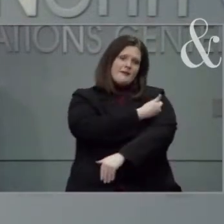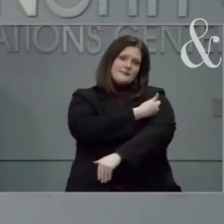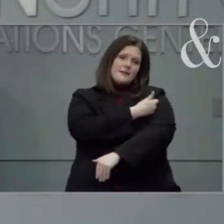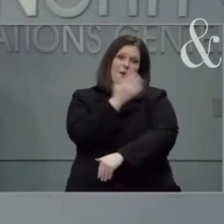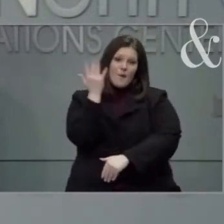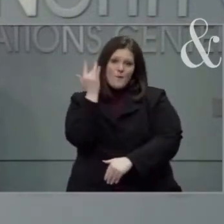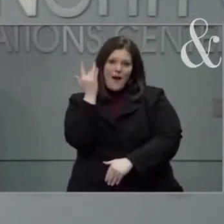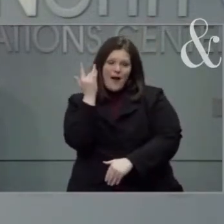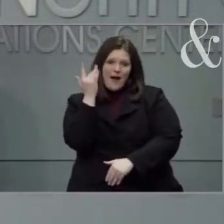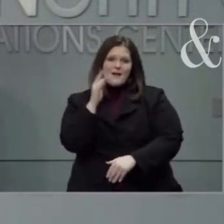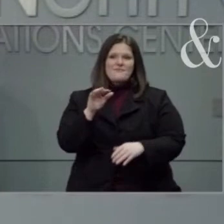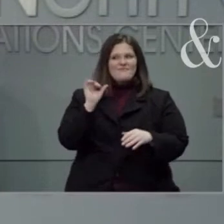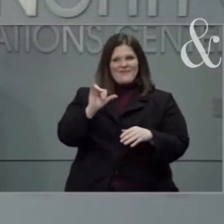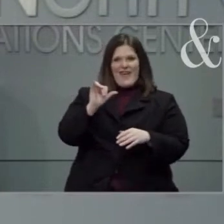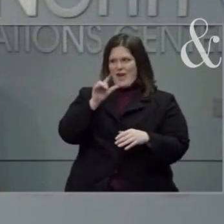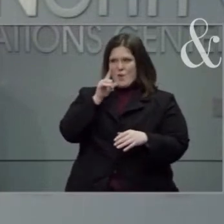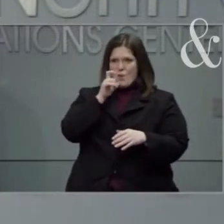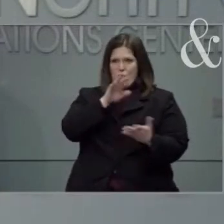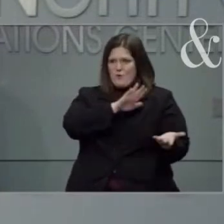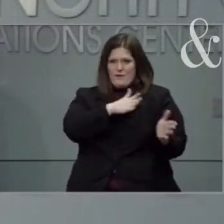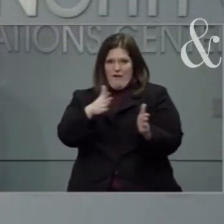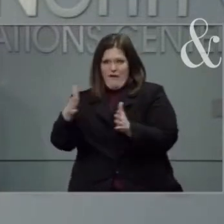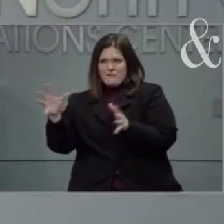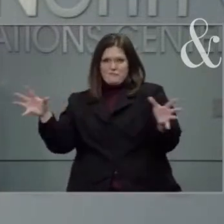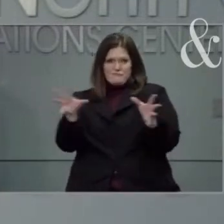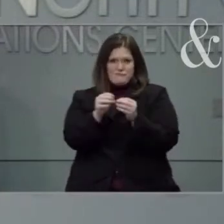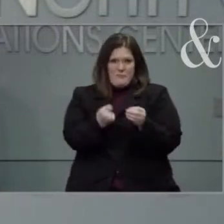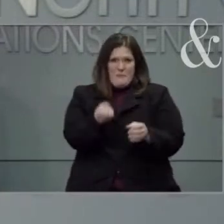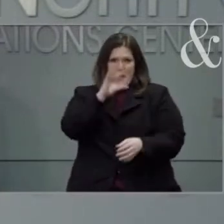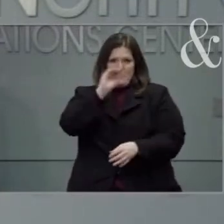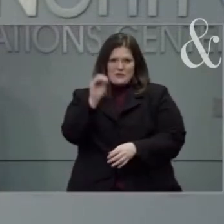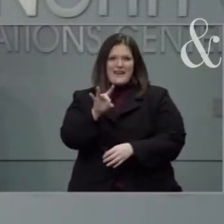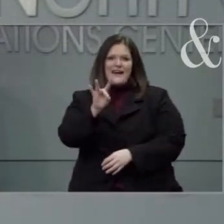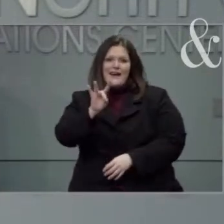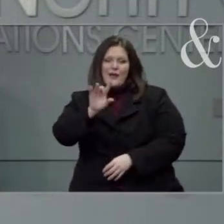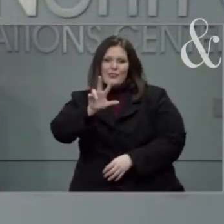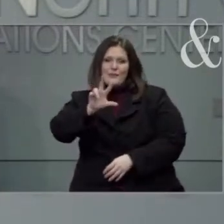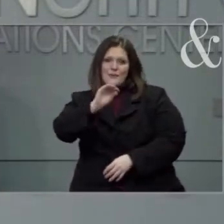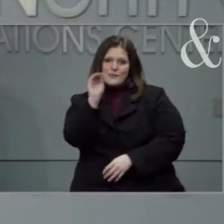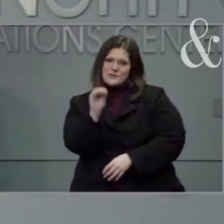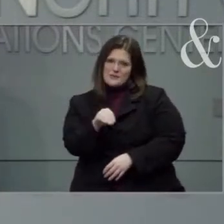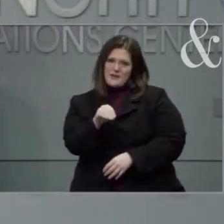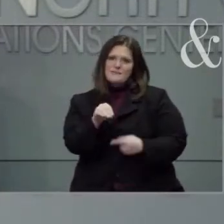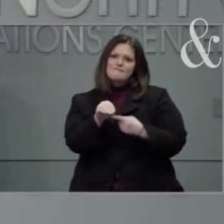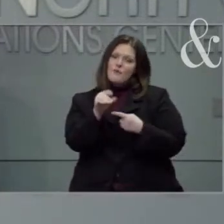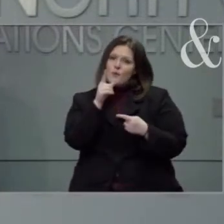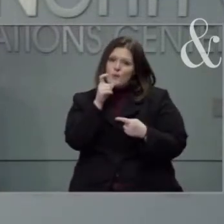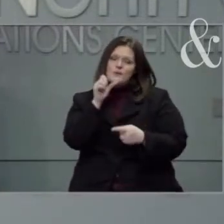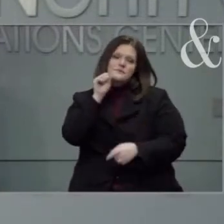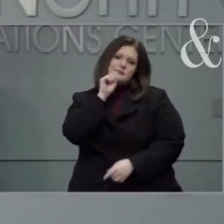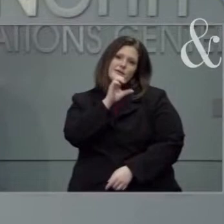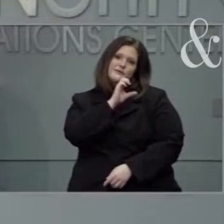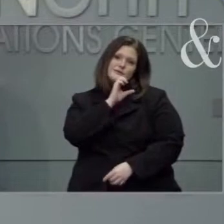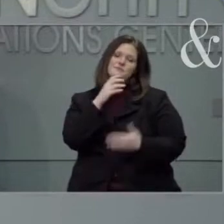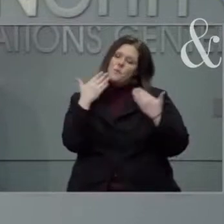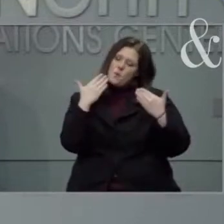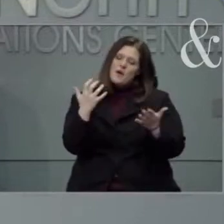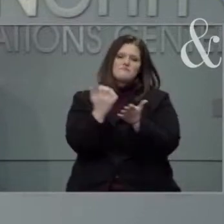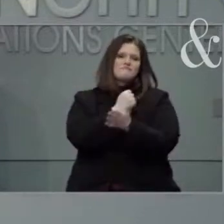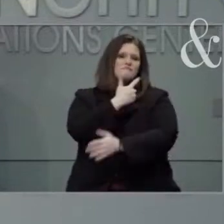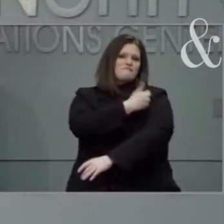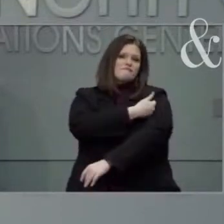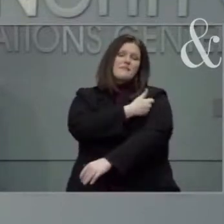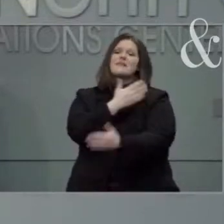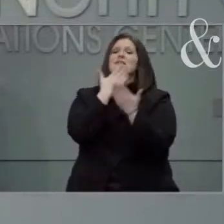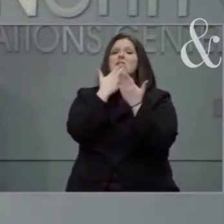we're seeing 83% of the deaths right now in North Carolina from COVID-19. Appreciate all the questions that